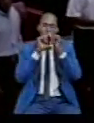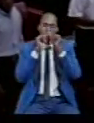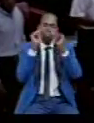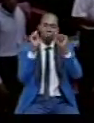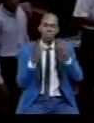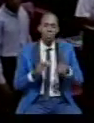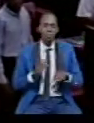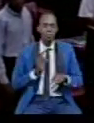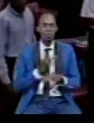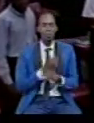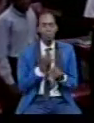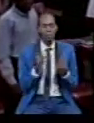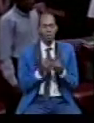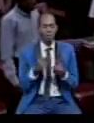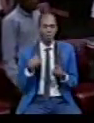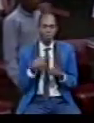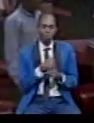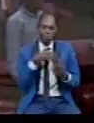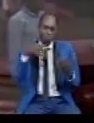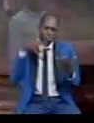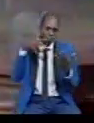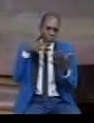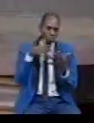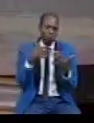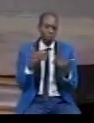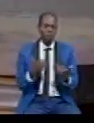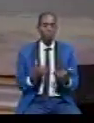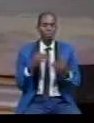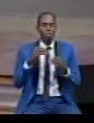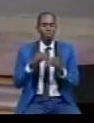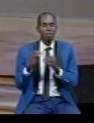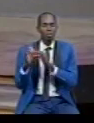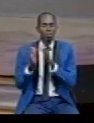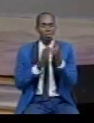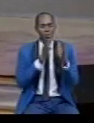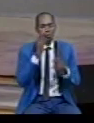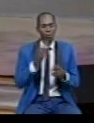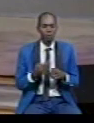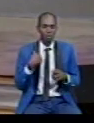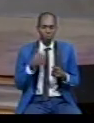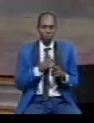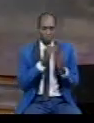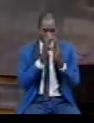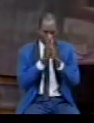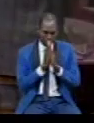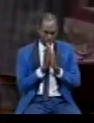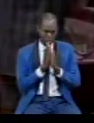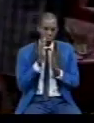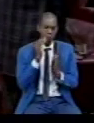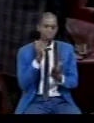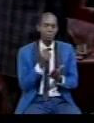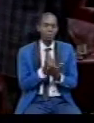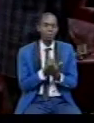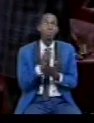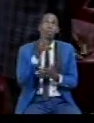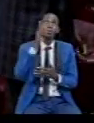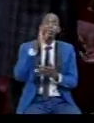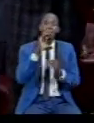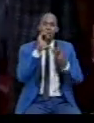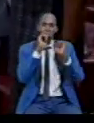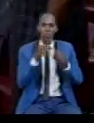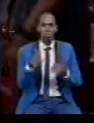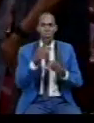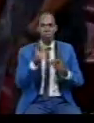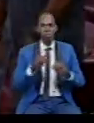us as we study. In Jesus' name we pray. God bless you. You